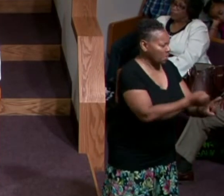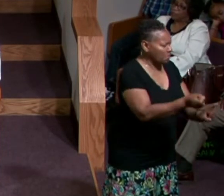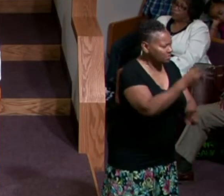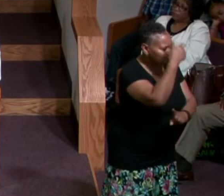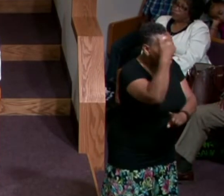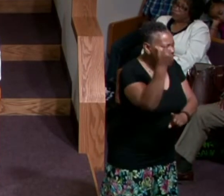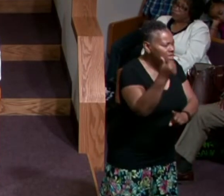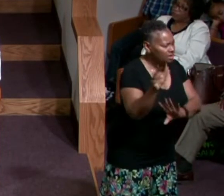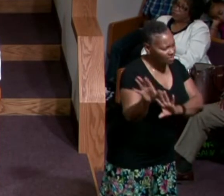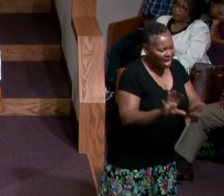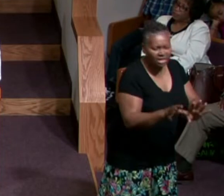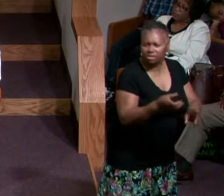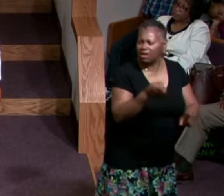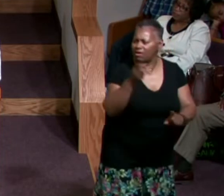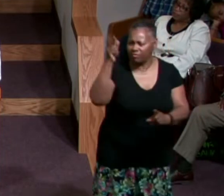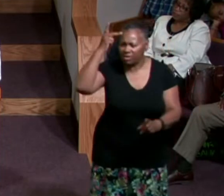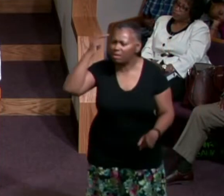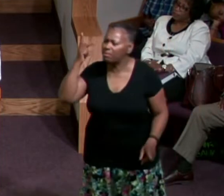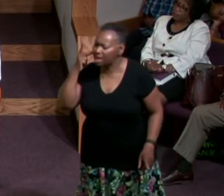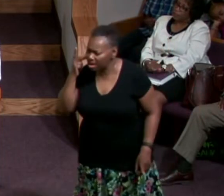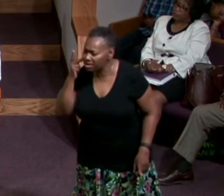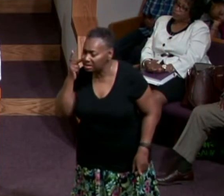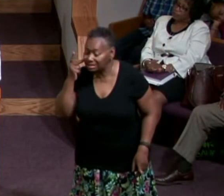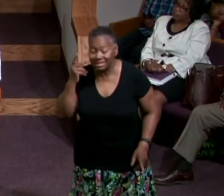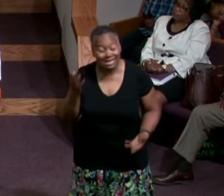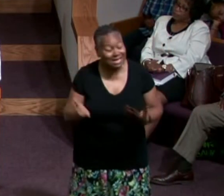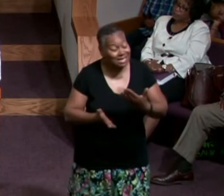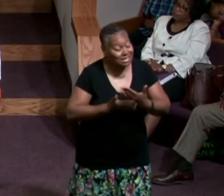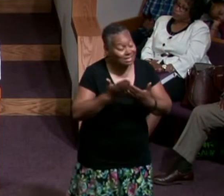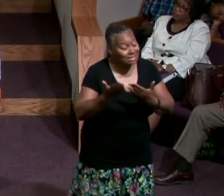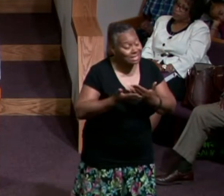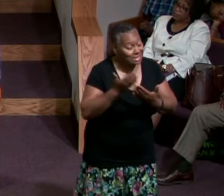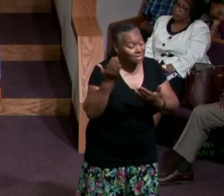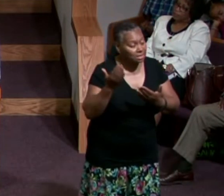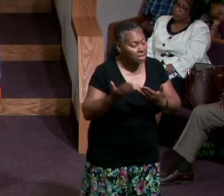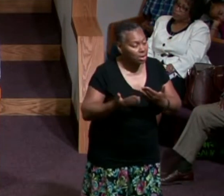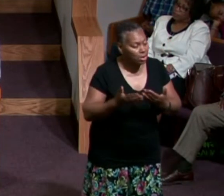actions of their parents. Usually it's easier for the brother to